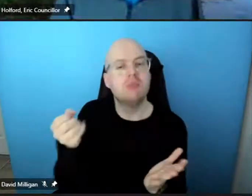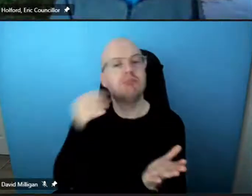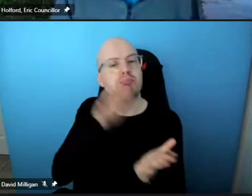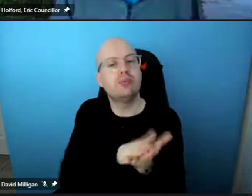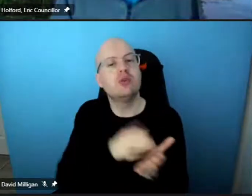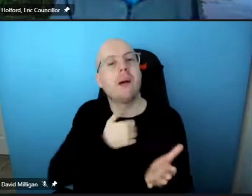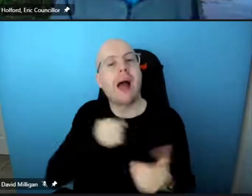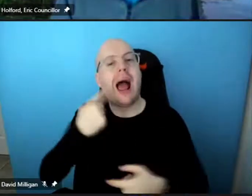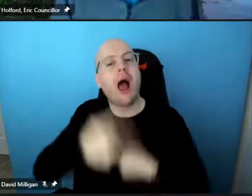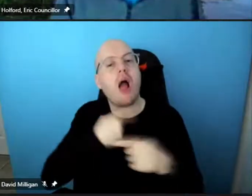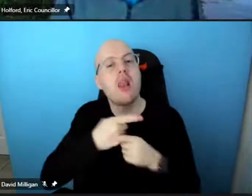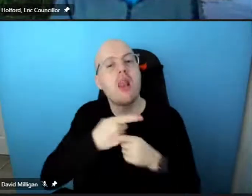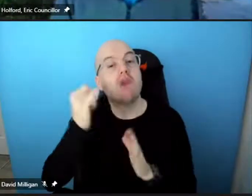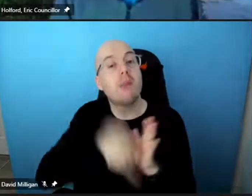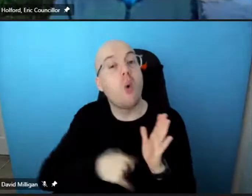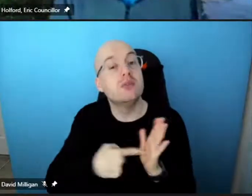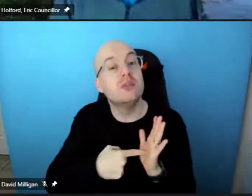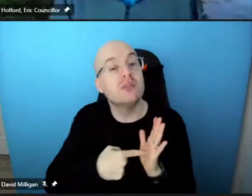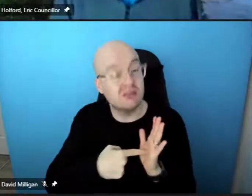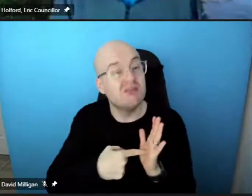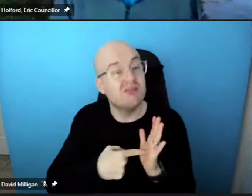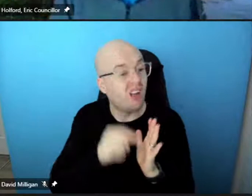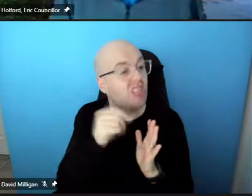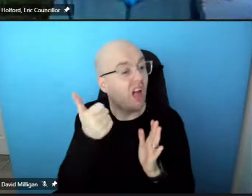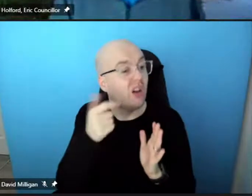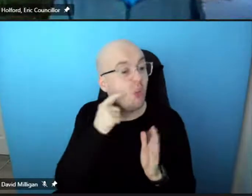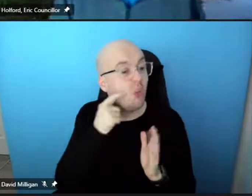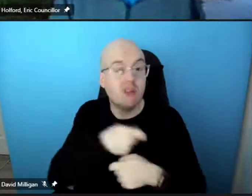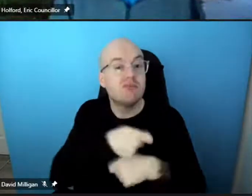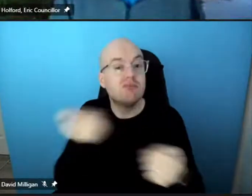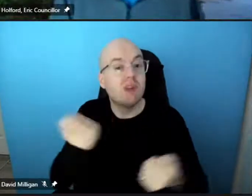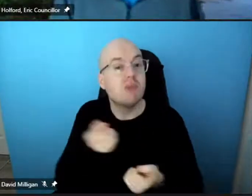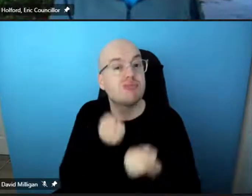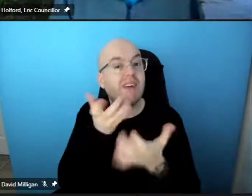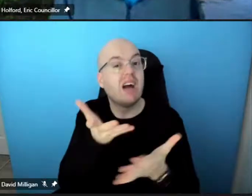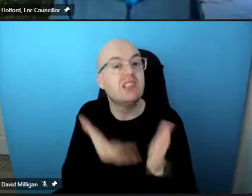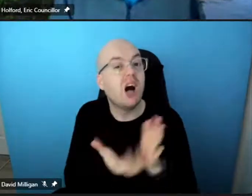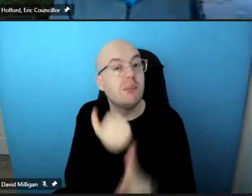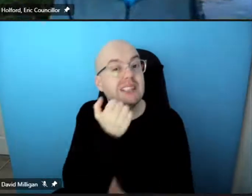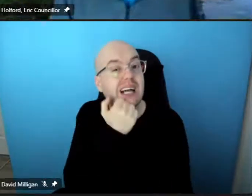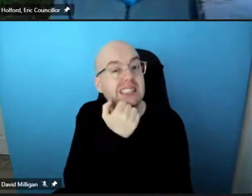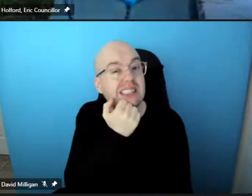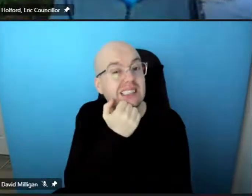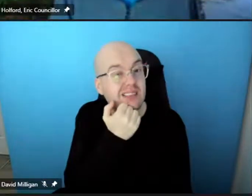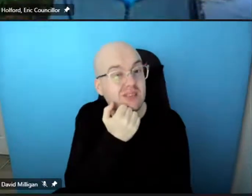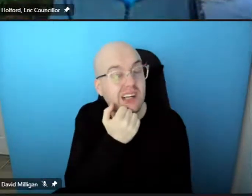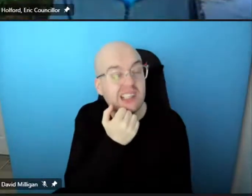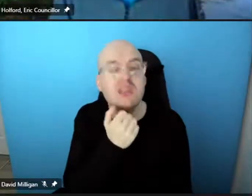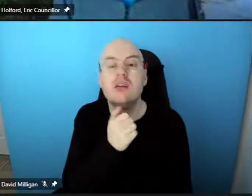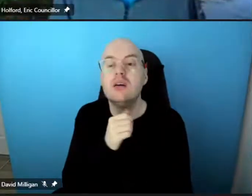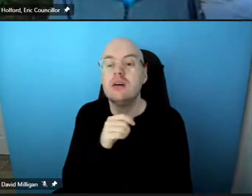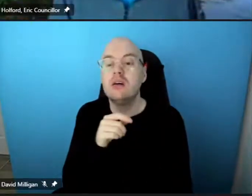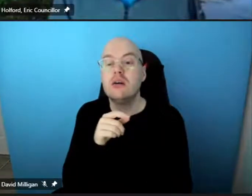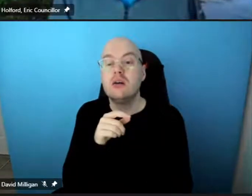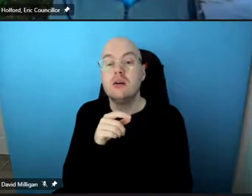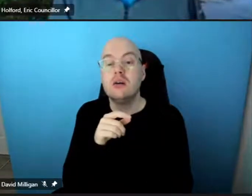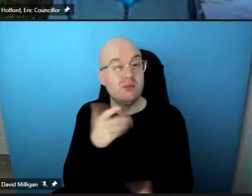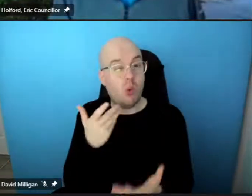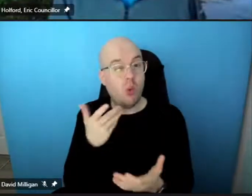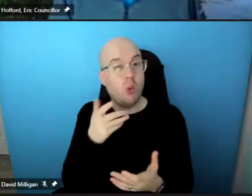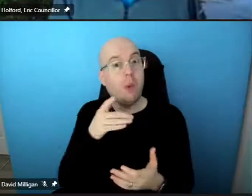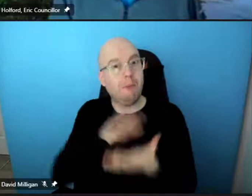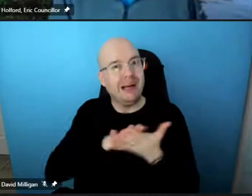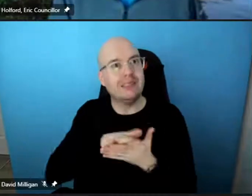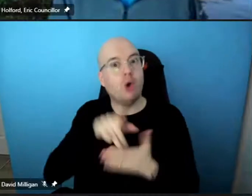actions. The verbal update around completion has been included in the activity report, but when we get to the annual report, we've actually gone back and we've physically